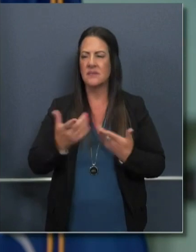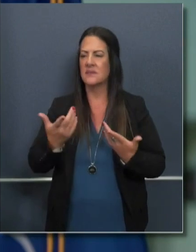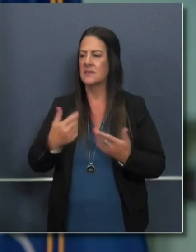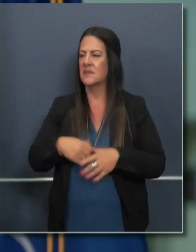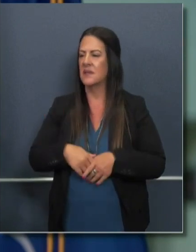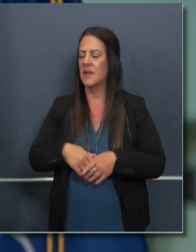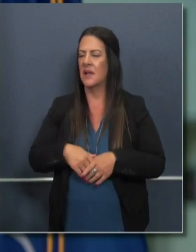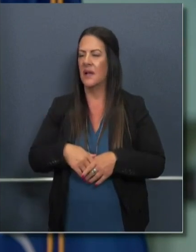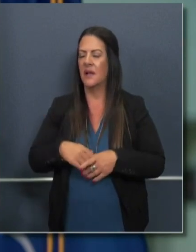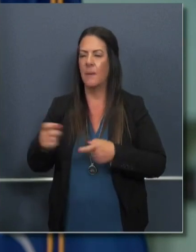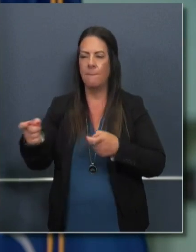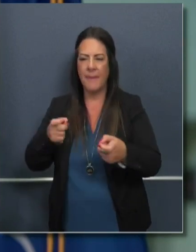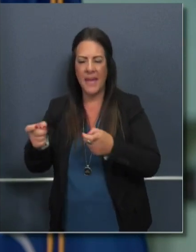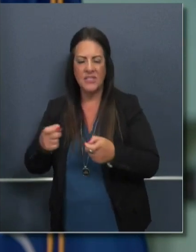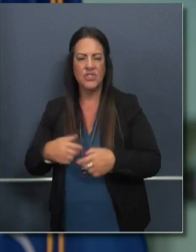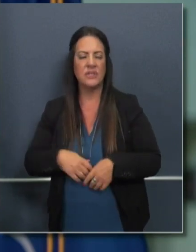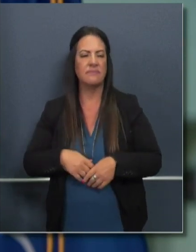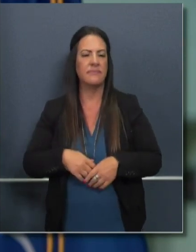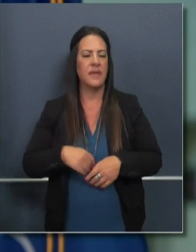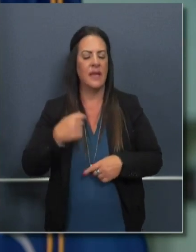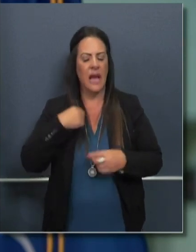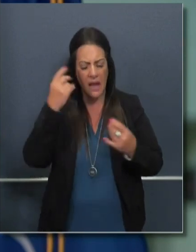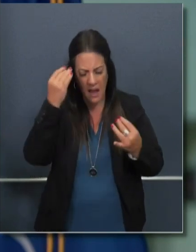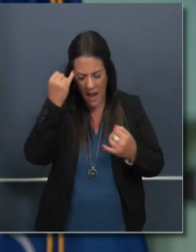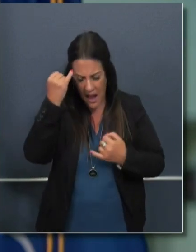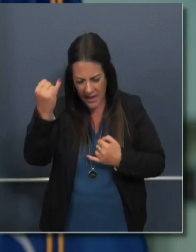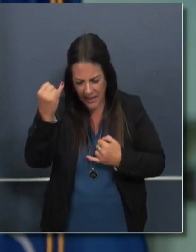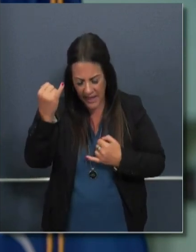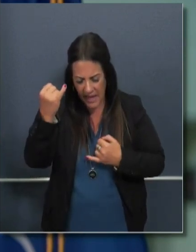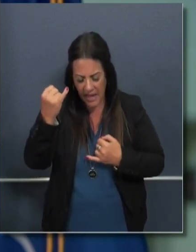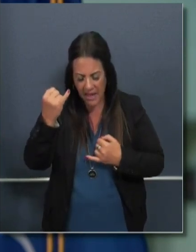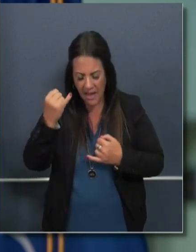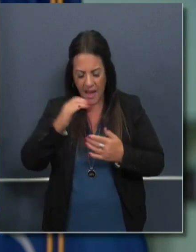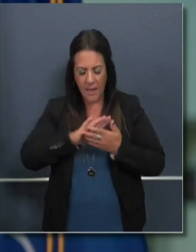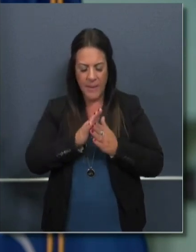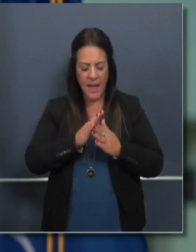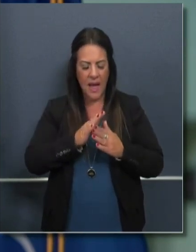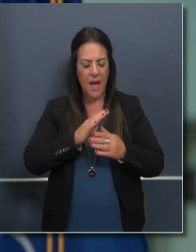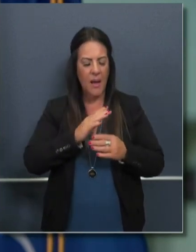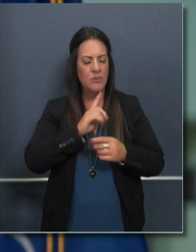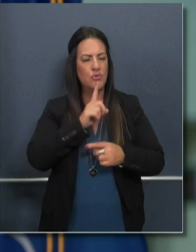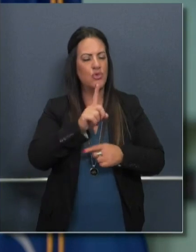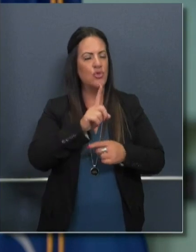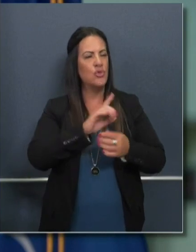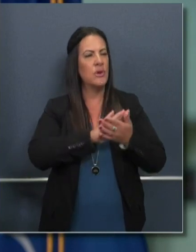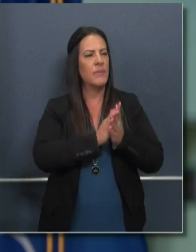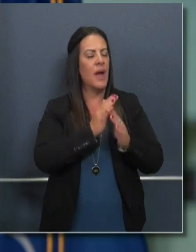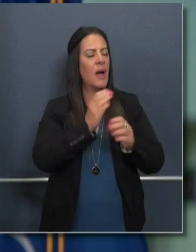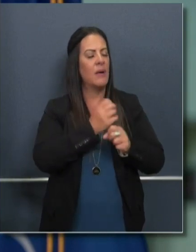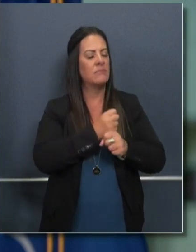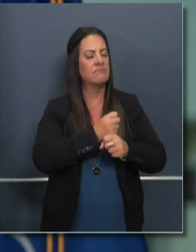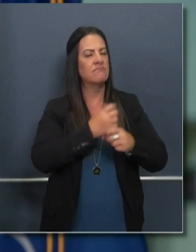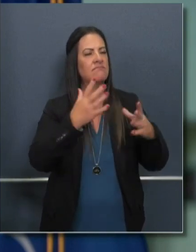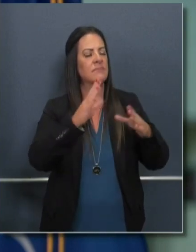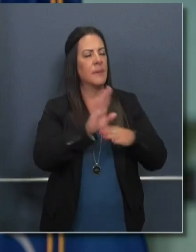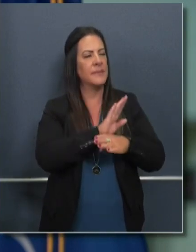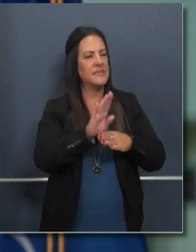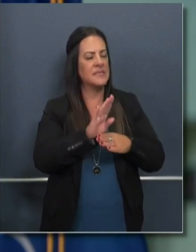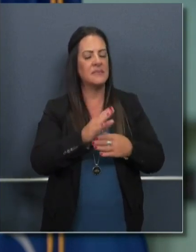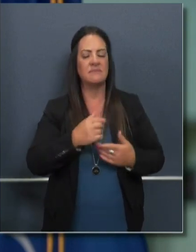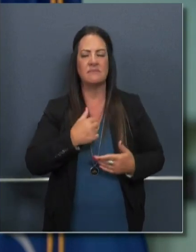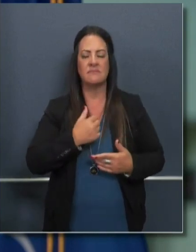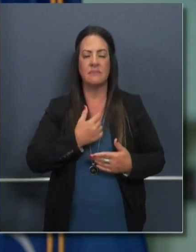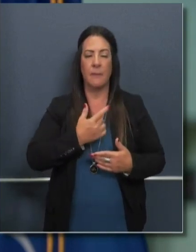partner, took pen to paper, took an idea to fruition, opened businesses with one part-time employee, some businesses with